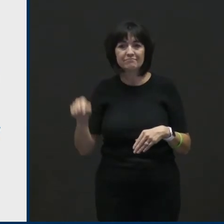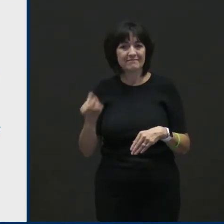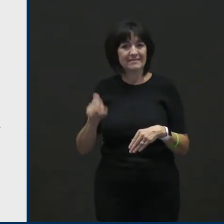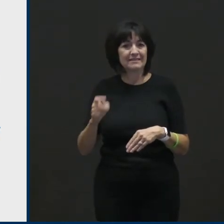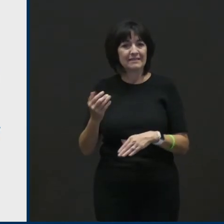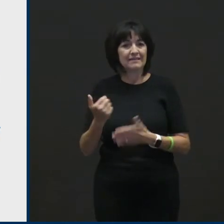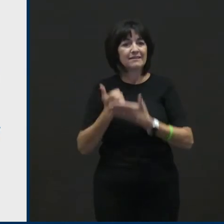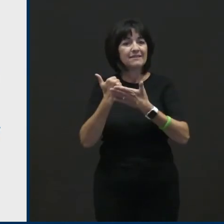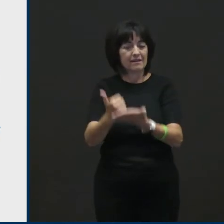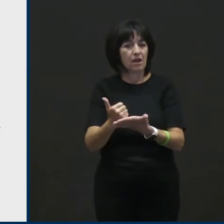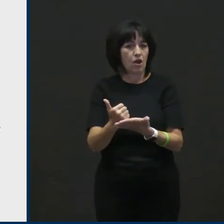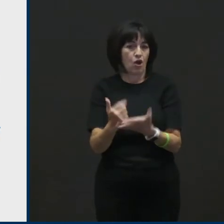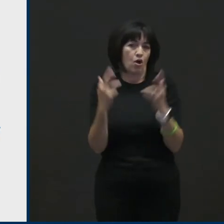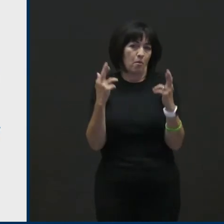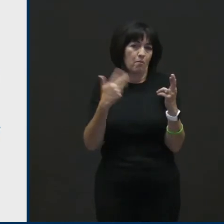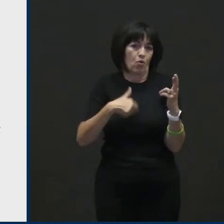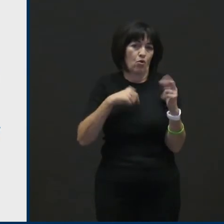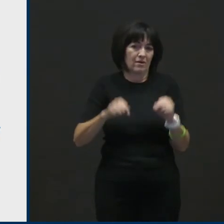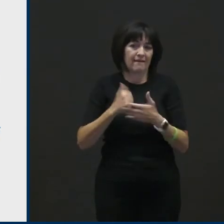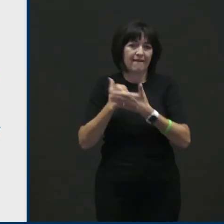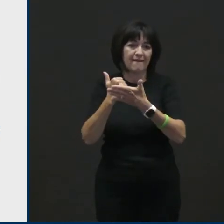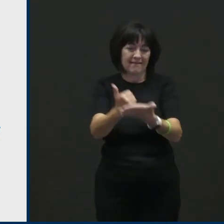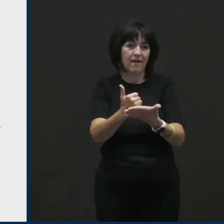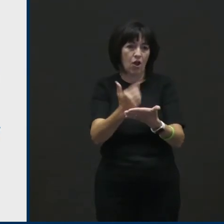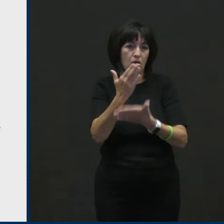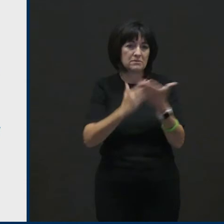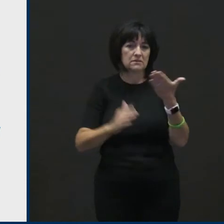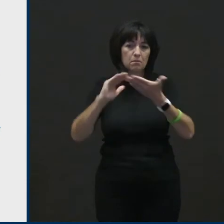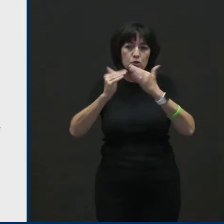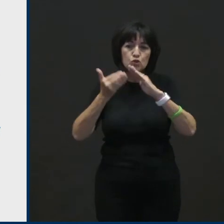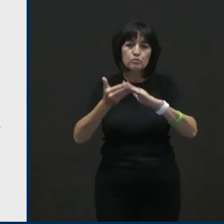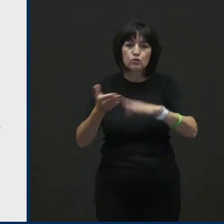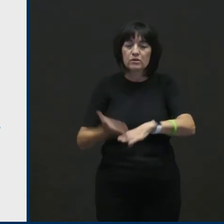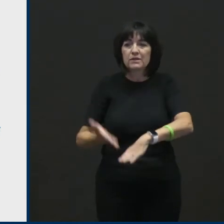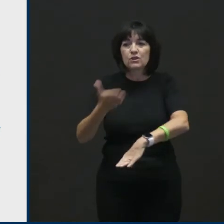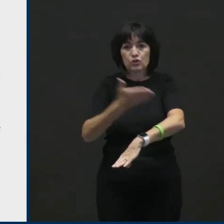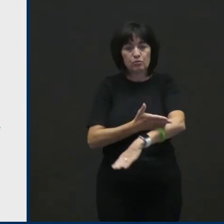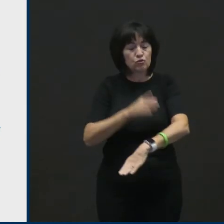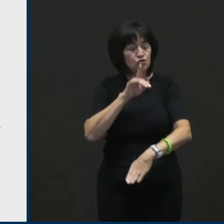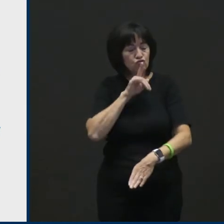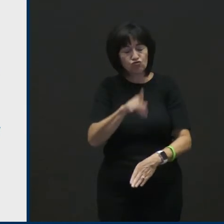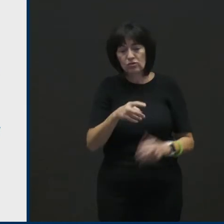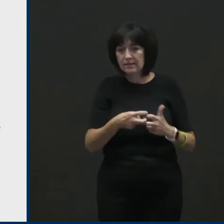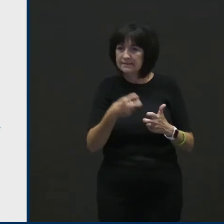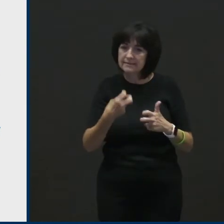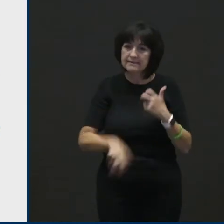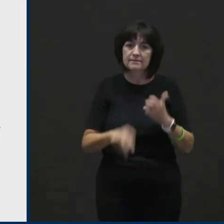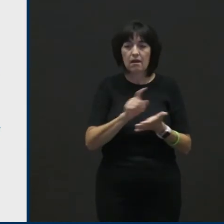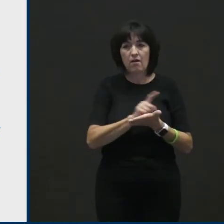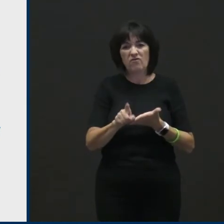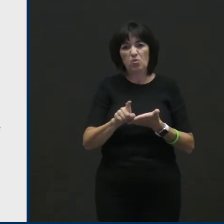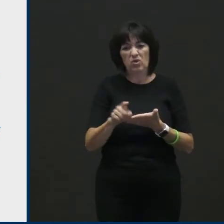sure we're doing what we can for the community here in Delaware, really after a really tough week that we had earlier this month. So,